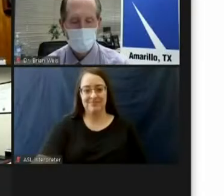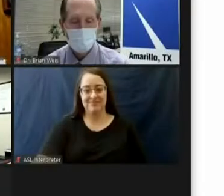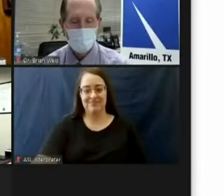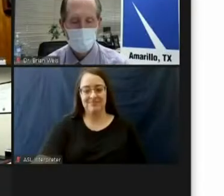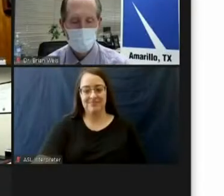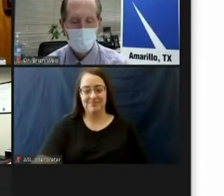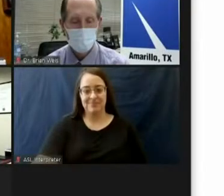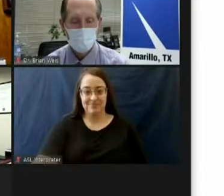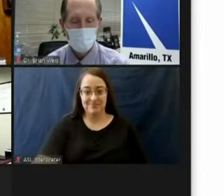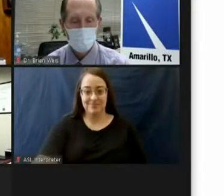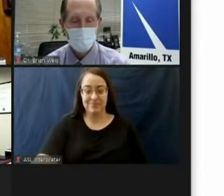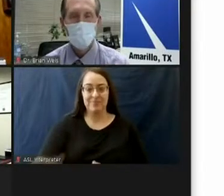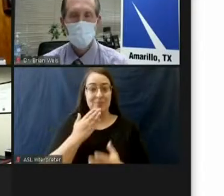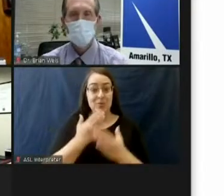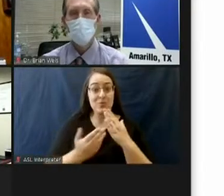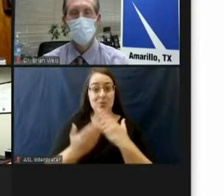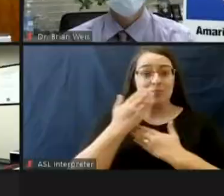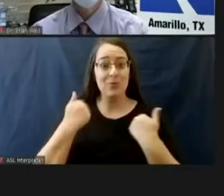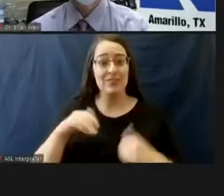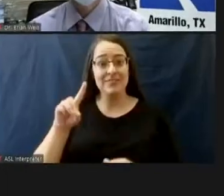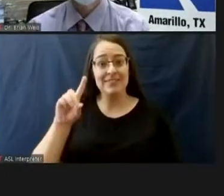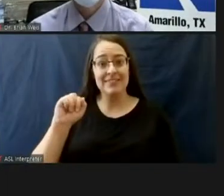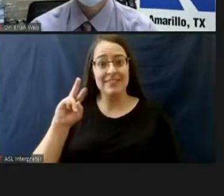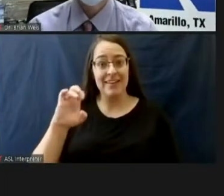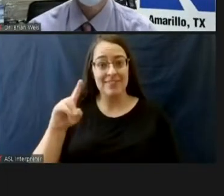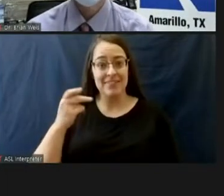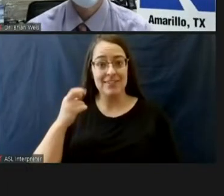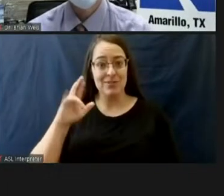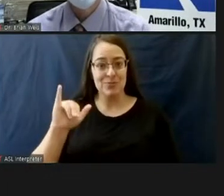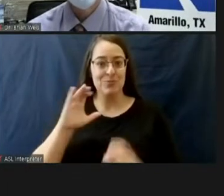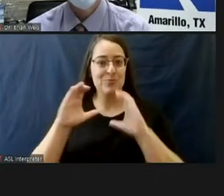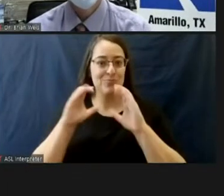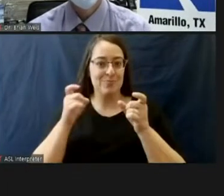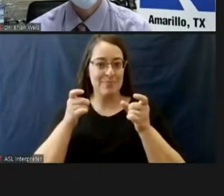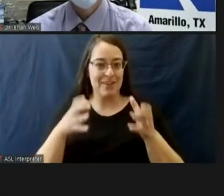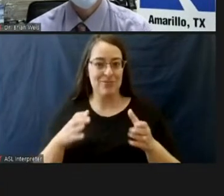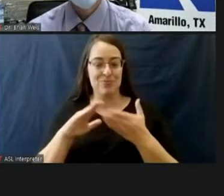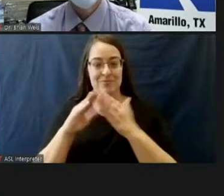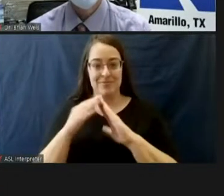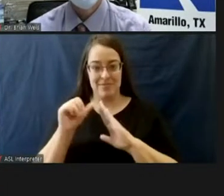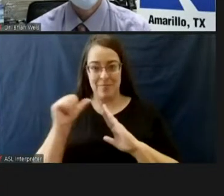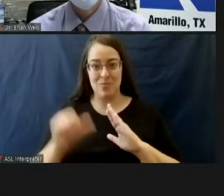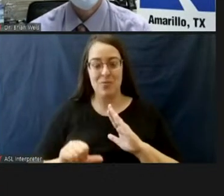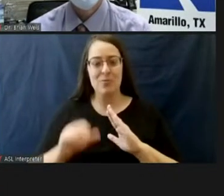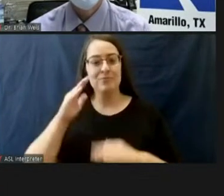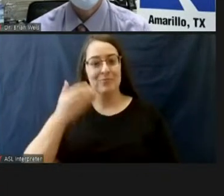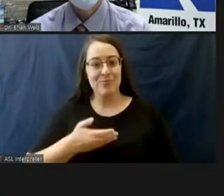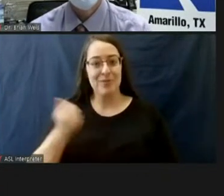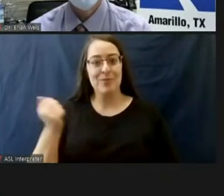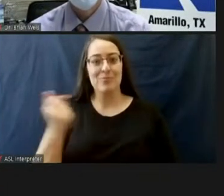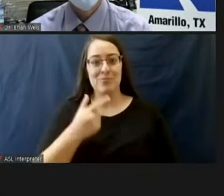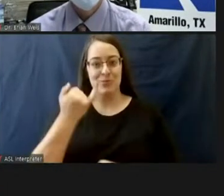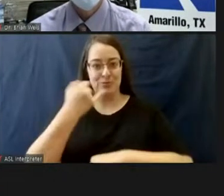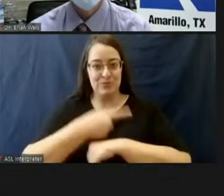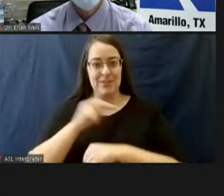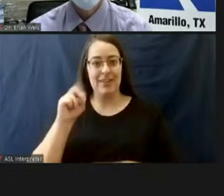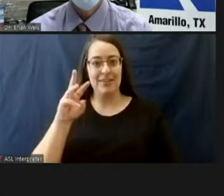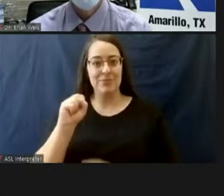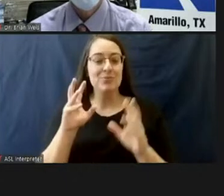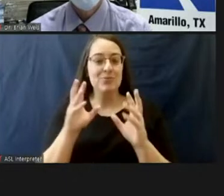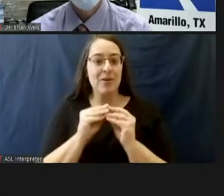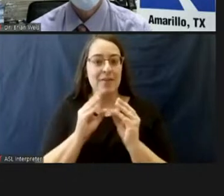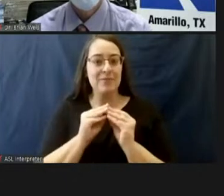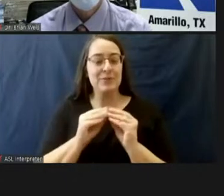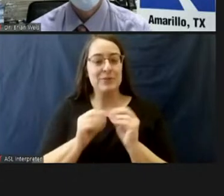Recording in Good progress. morning. This is David Henry. I'm the Communications Manager for the City of Amarillo. I want to welcome everyone to today's news conference for the latest in